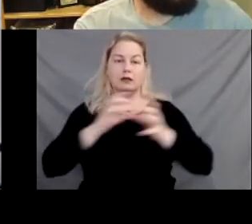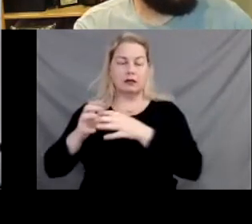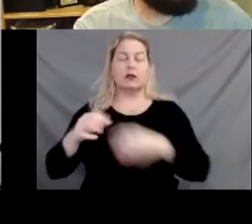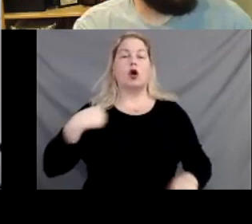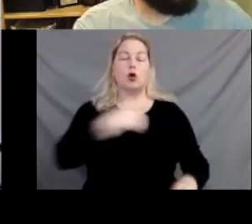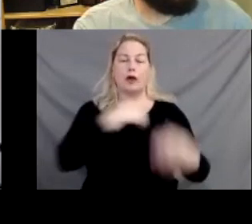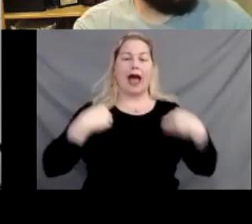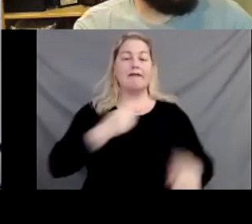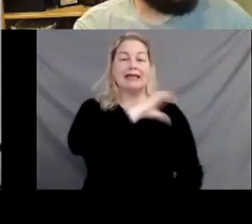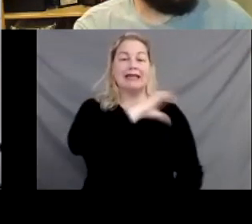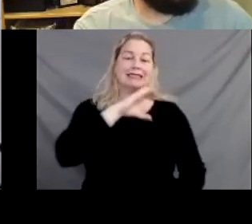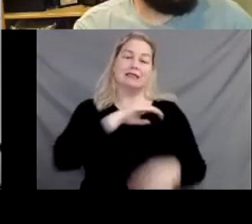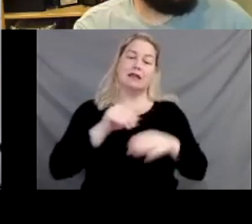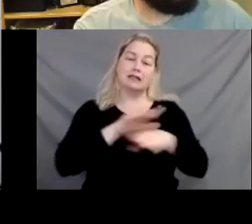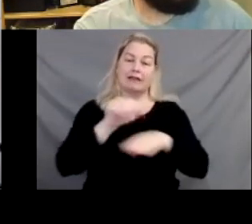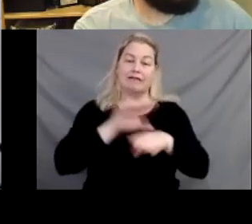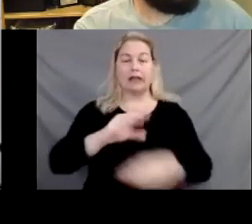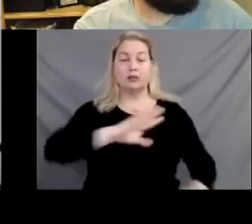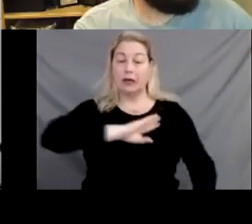board that's part of